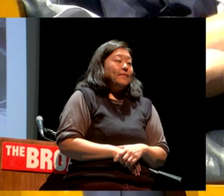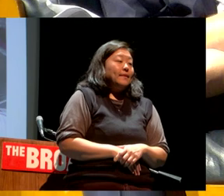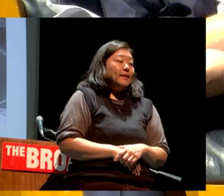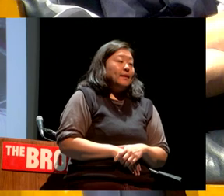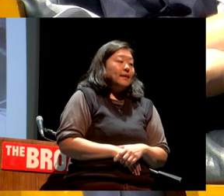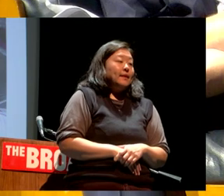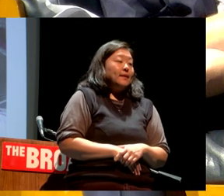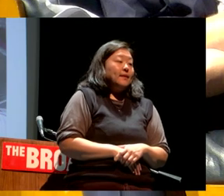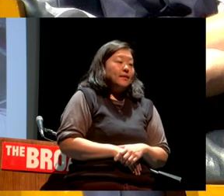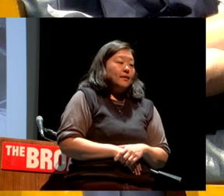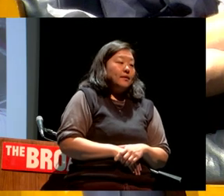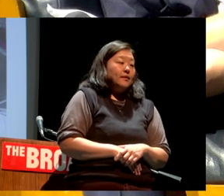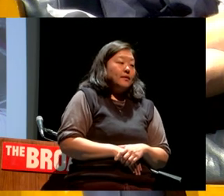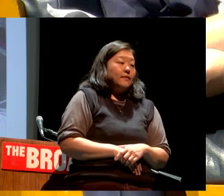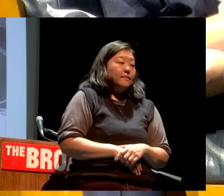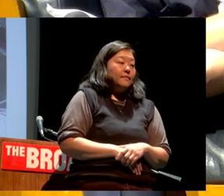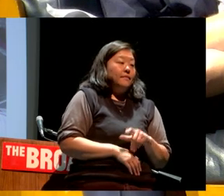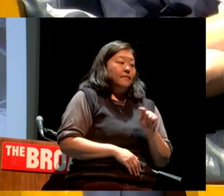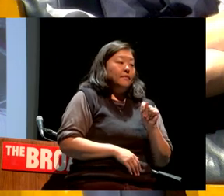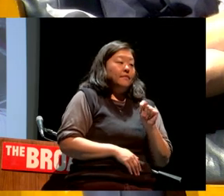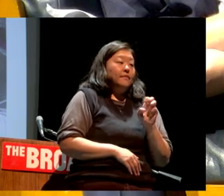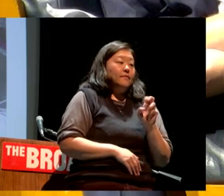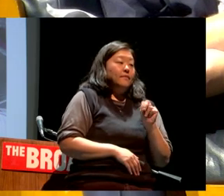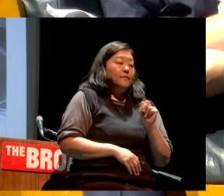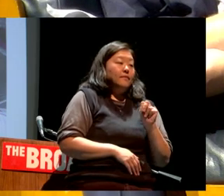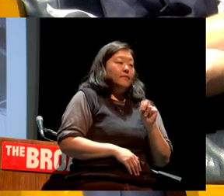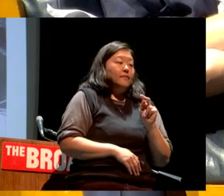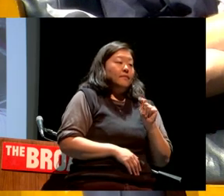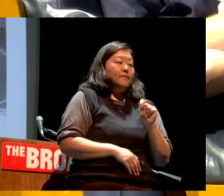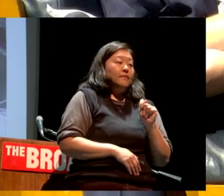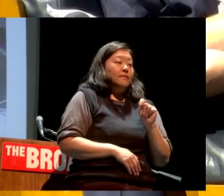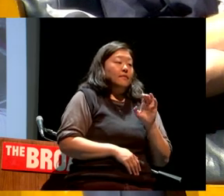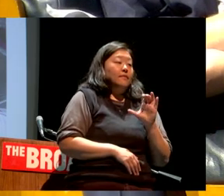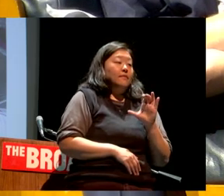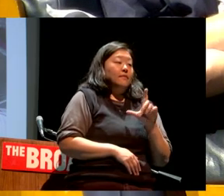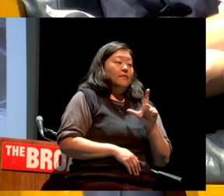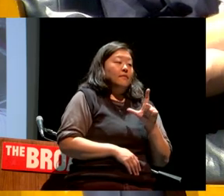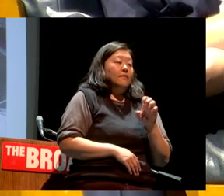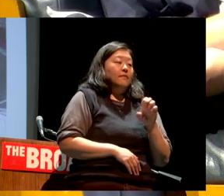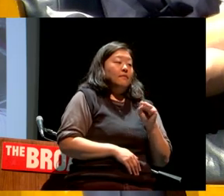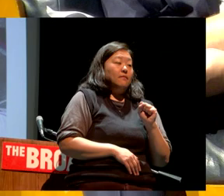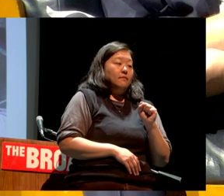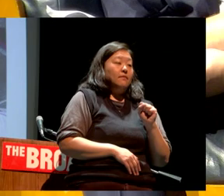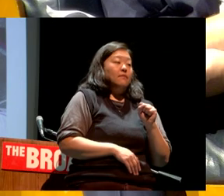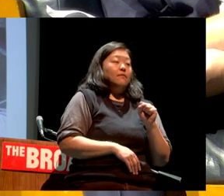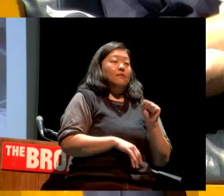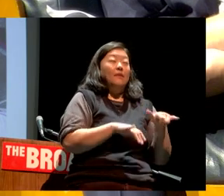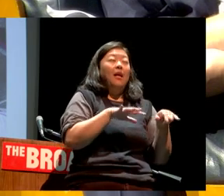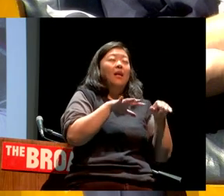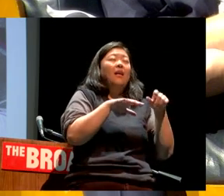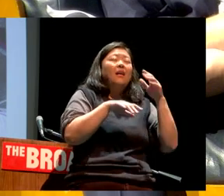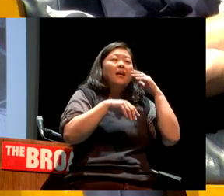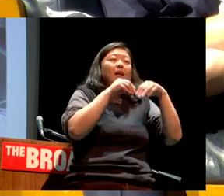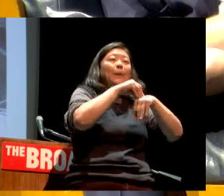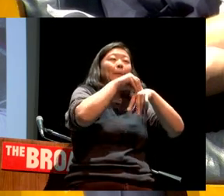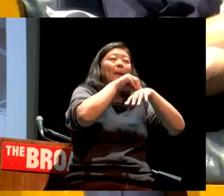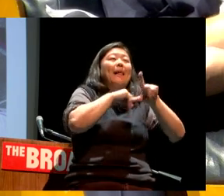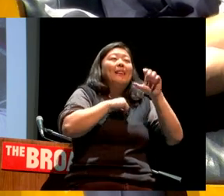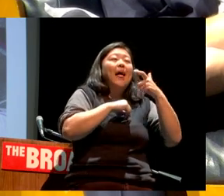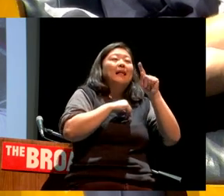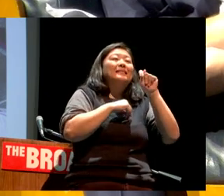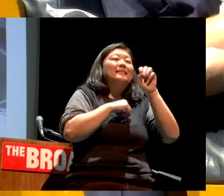even though often the metaverse gets sort of seen as a potential utopia, what we